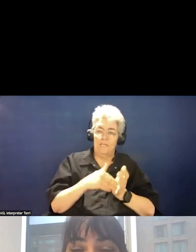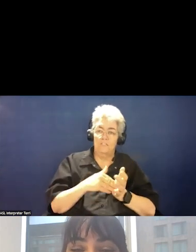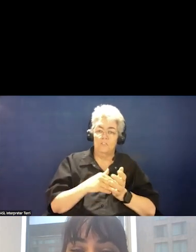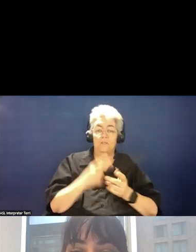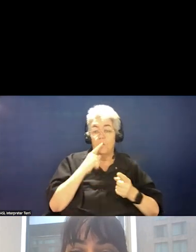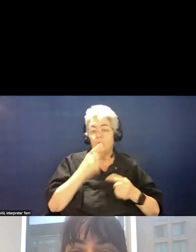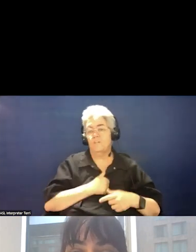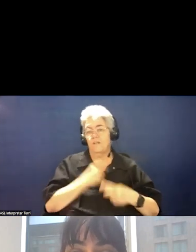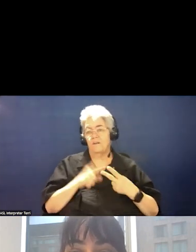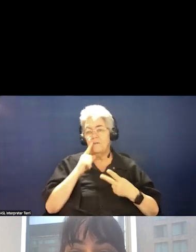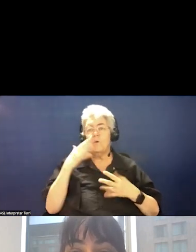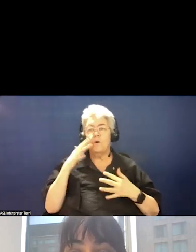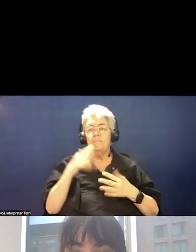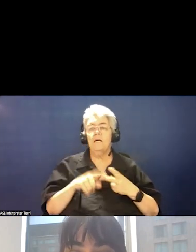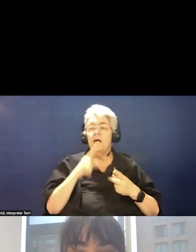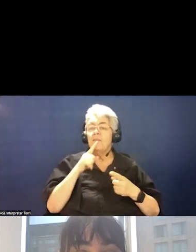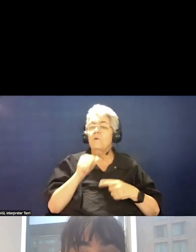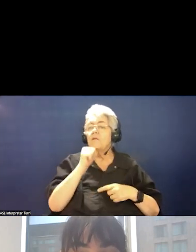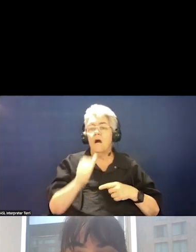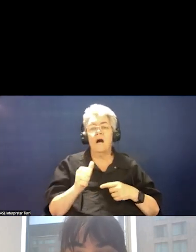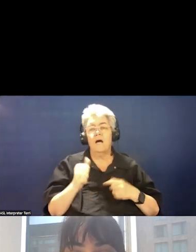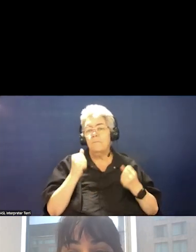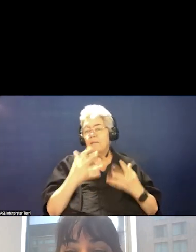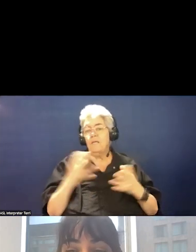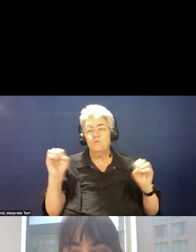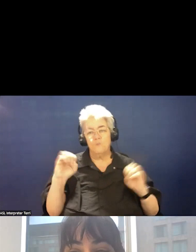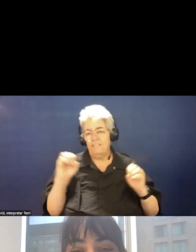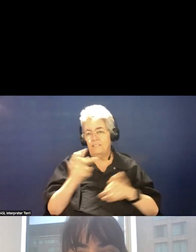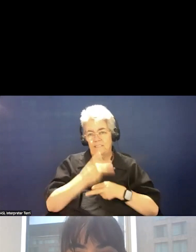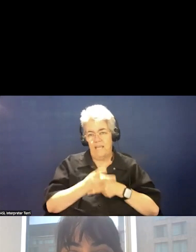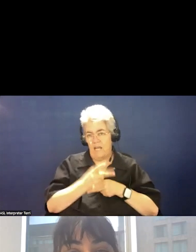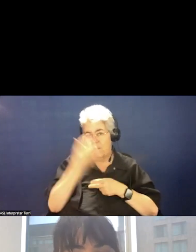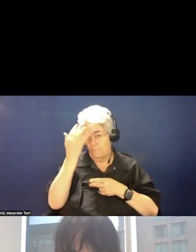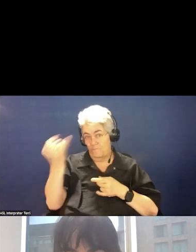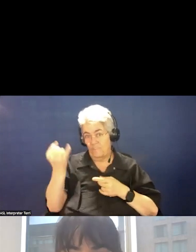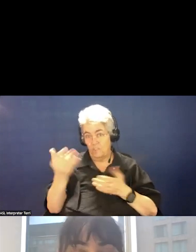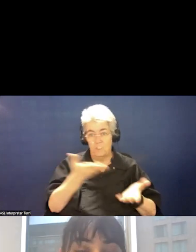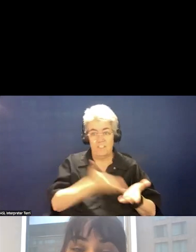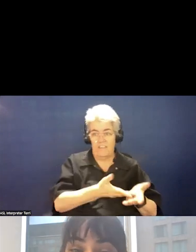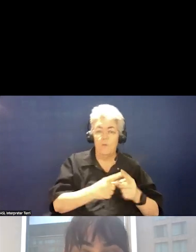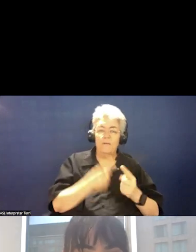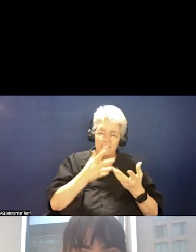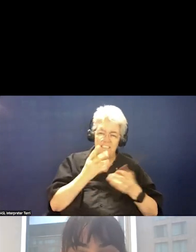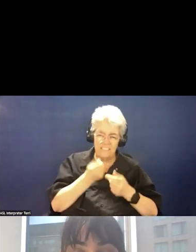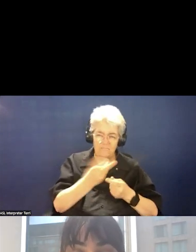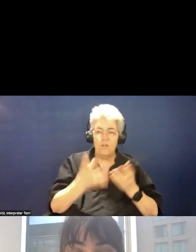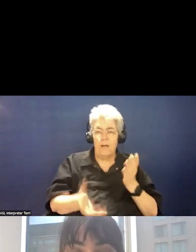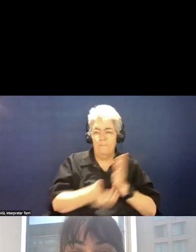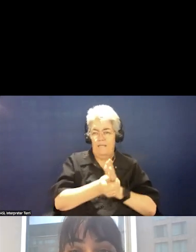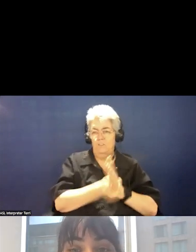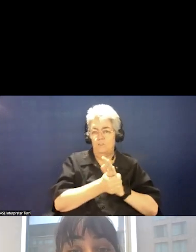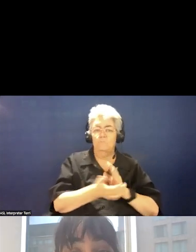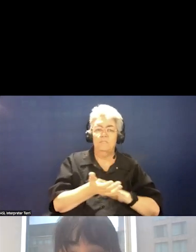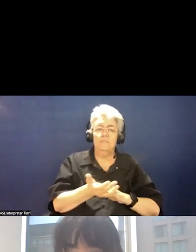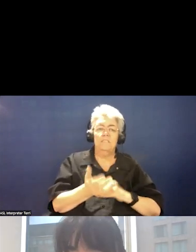noise. There weren't many crisis care provisions that were included, but there were several amendments that were mentioned. A few were withdrawn